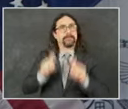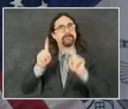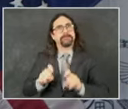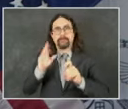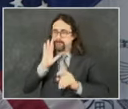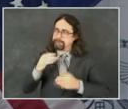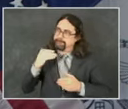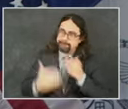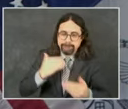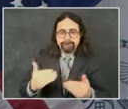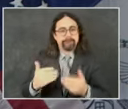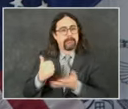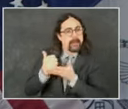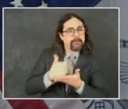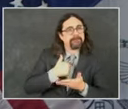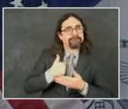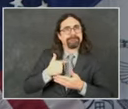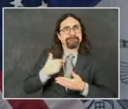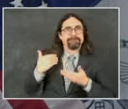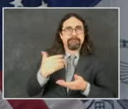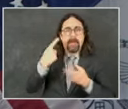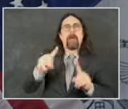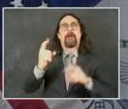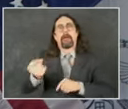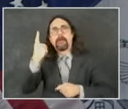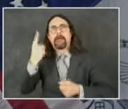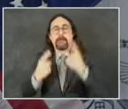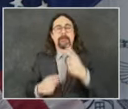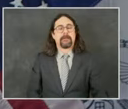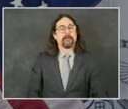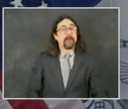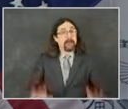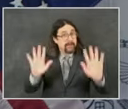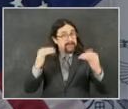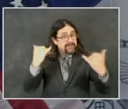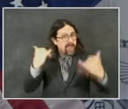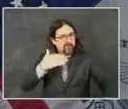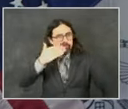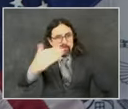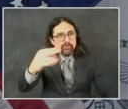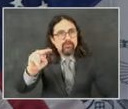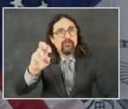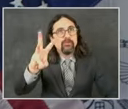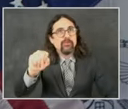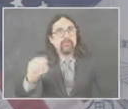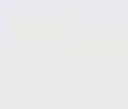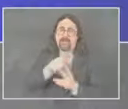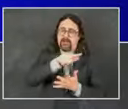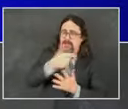Today we have good news. Today we are beginning to see an easier process for testing.